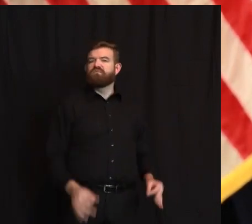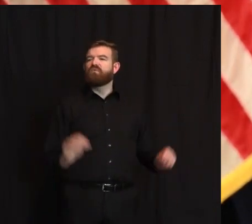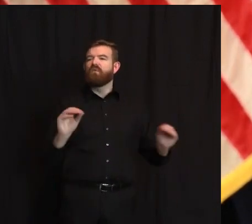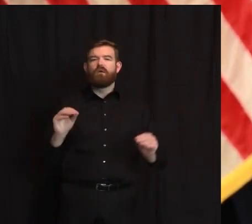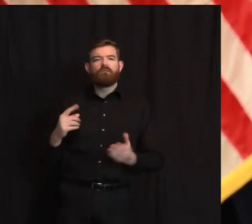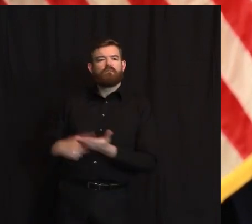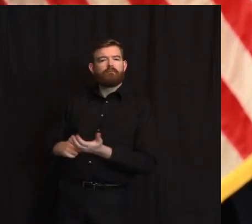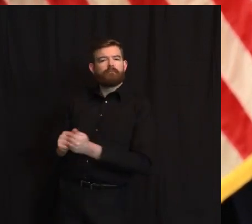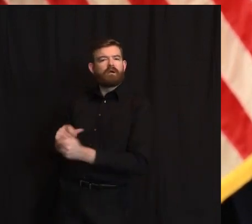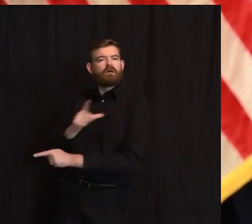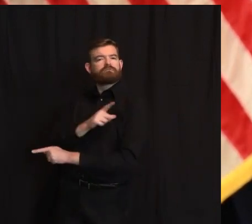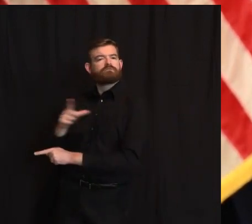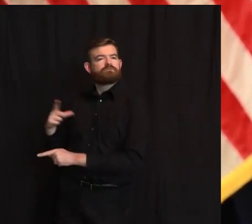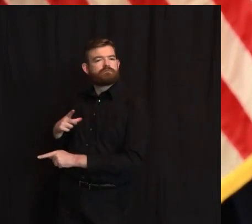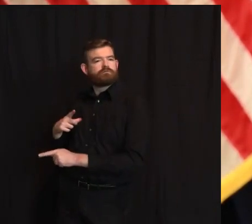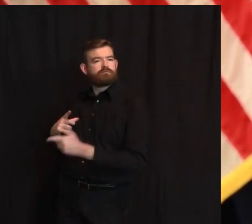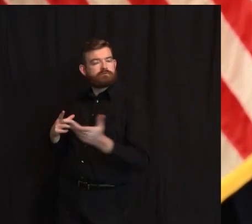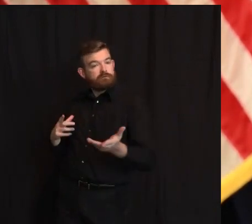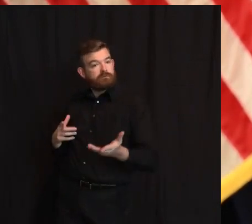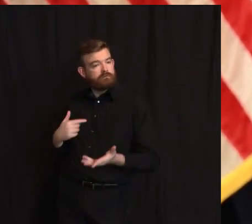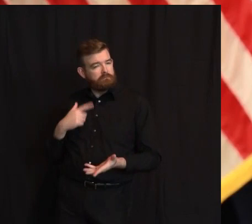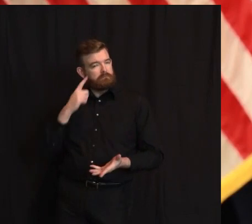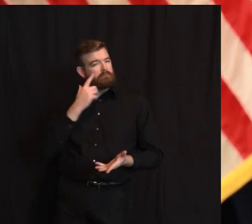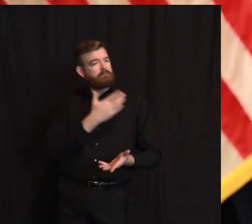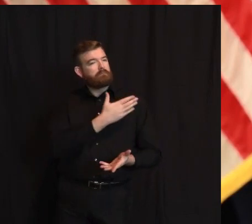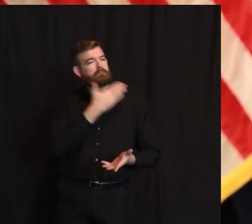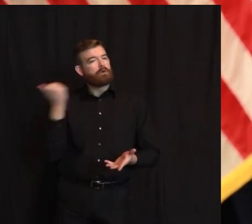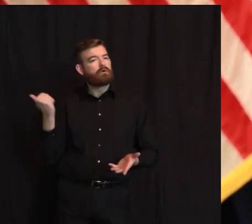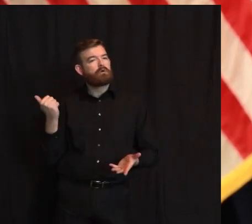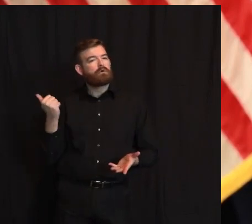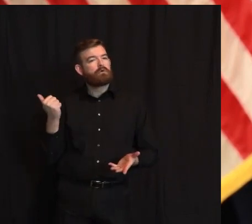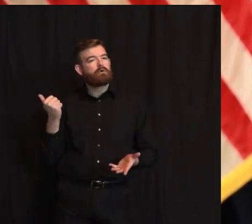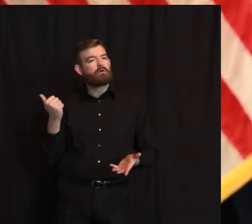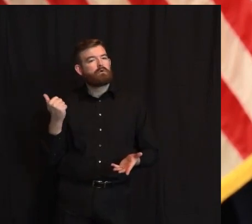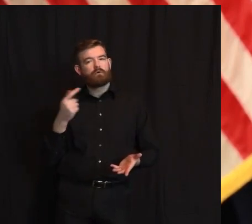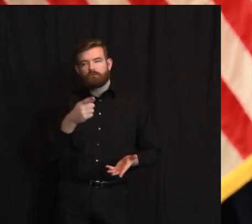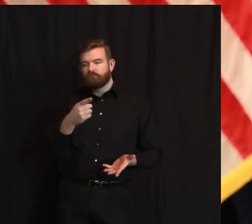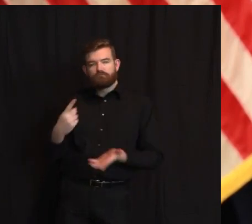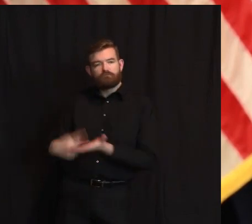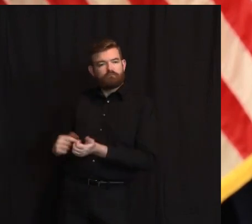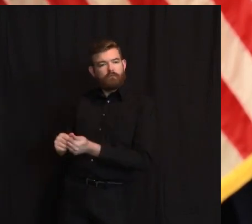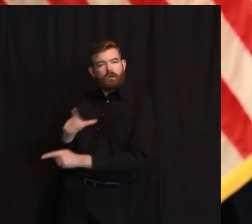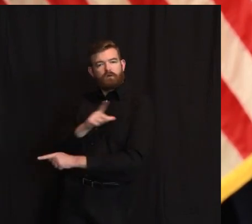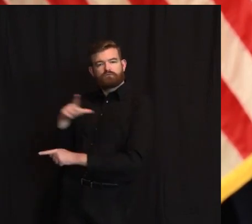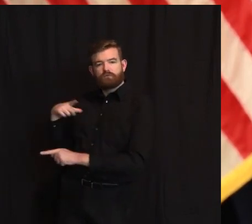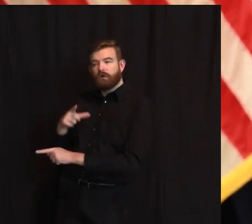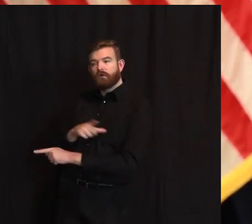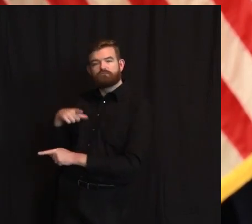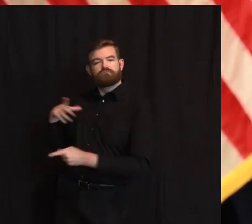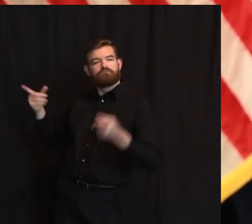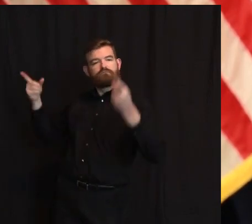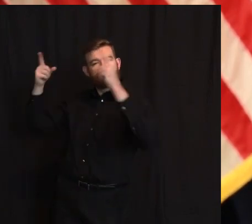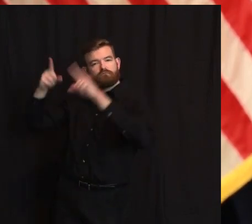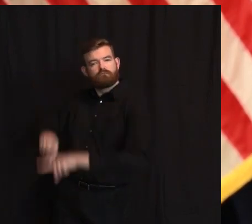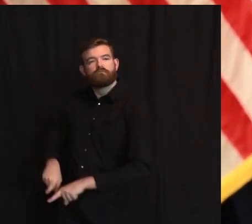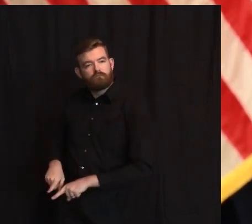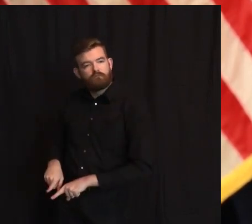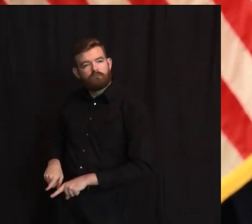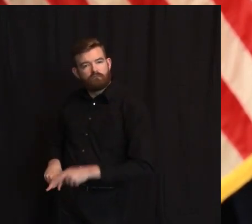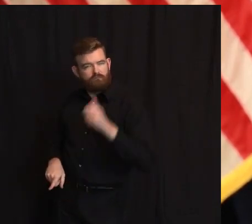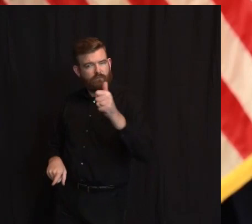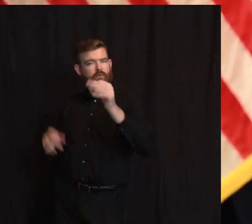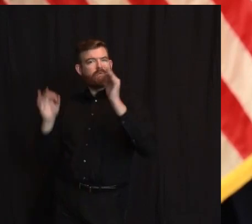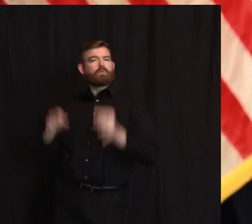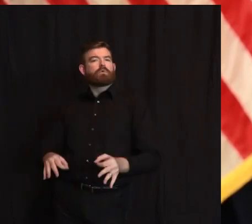that it would be better if there was enabling legislation? Do you think that is required? And would you consider making